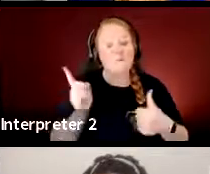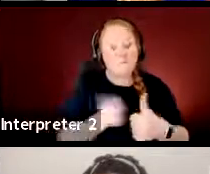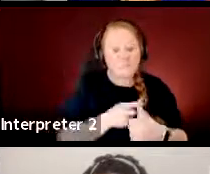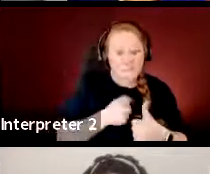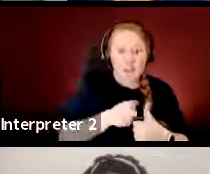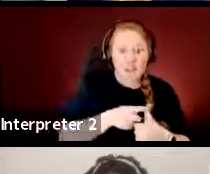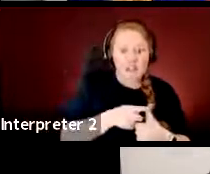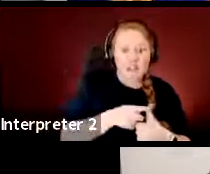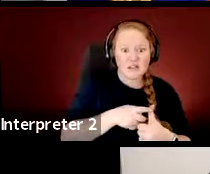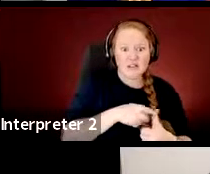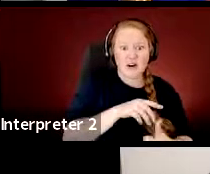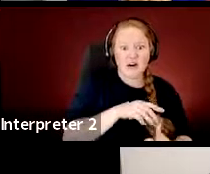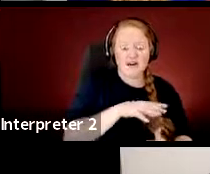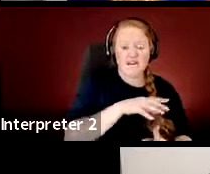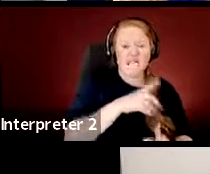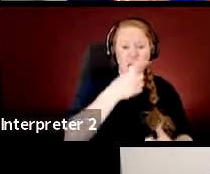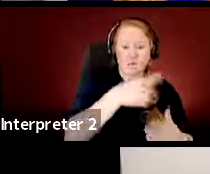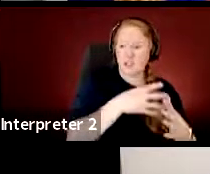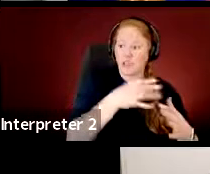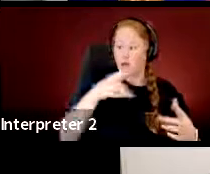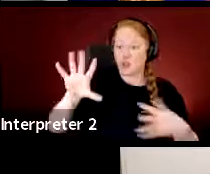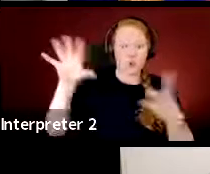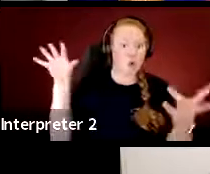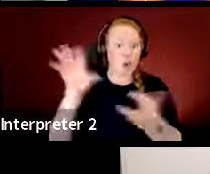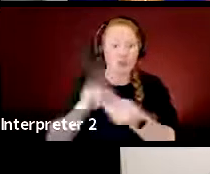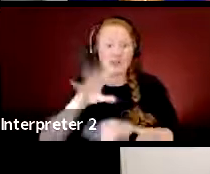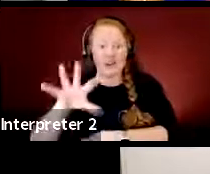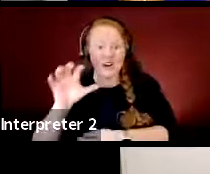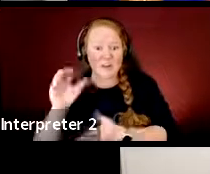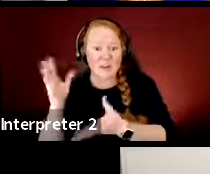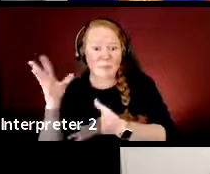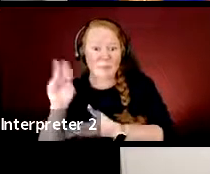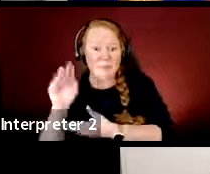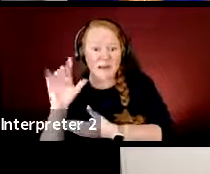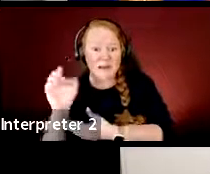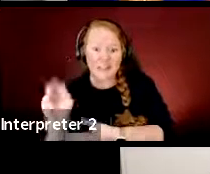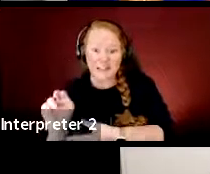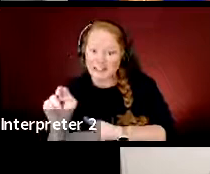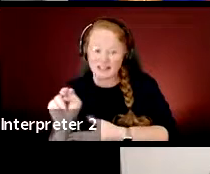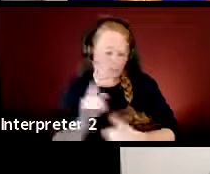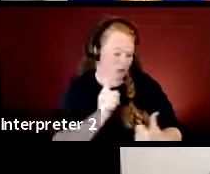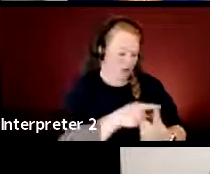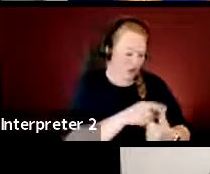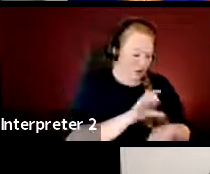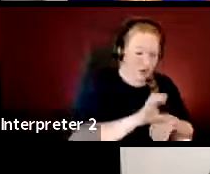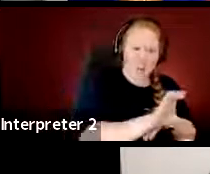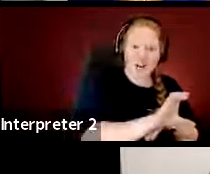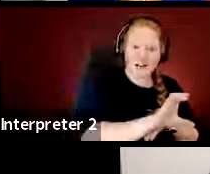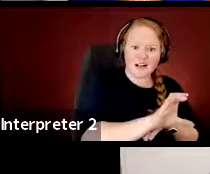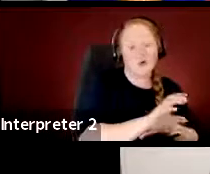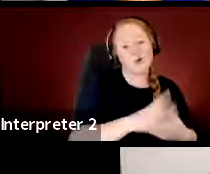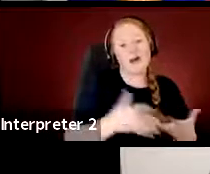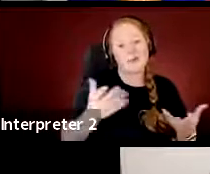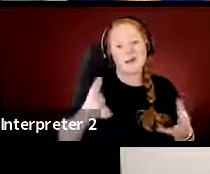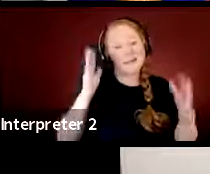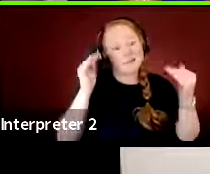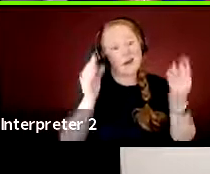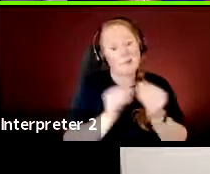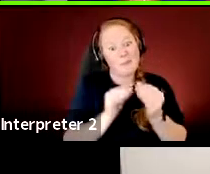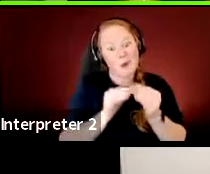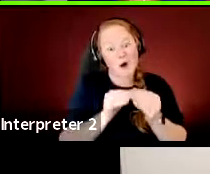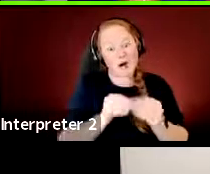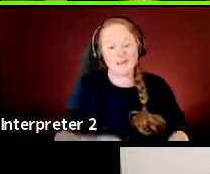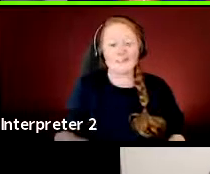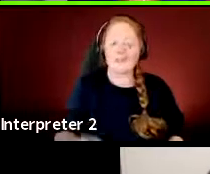million that we're going to be spending. Expect to hear more from us, and I really appreciate your time tonight. Sandy?